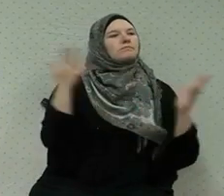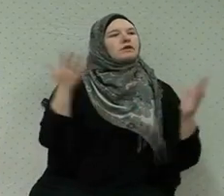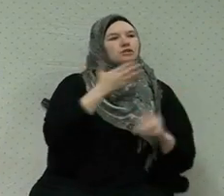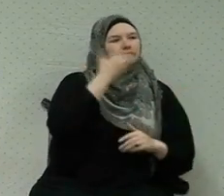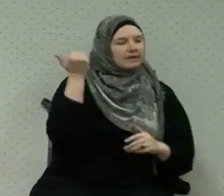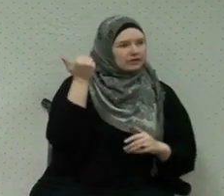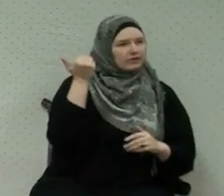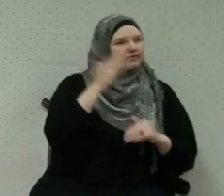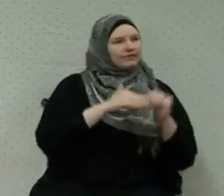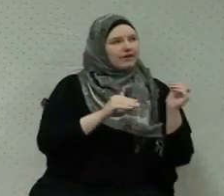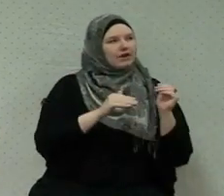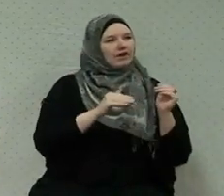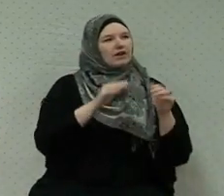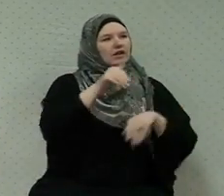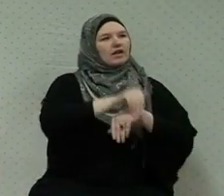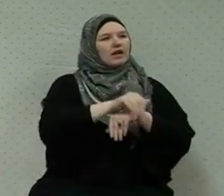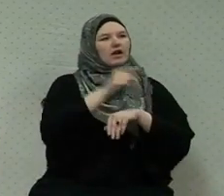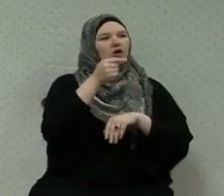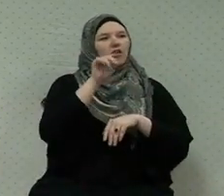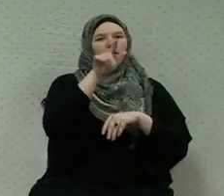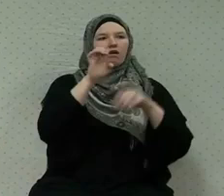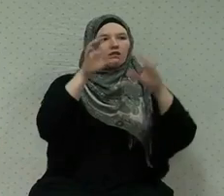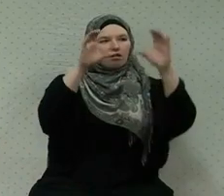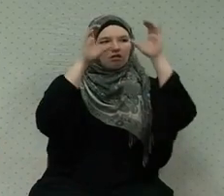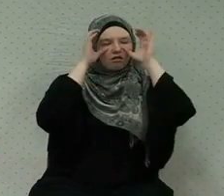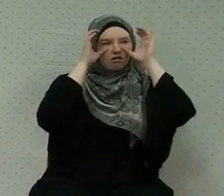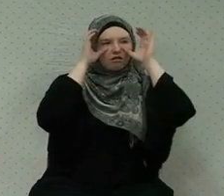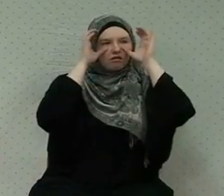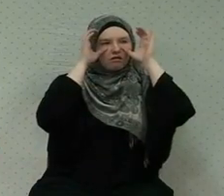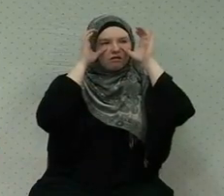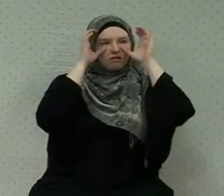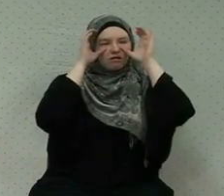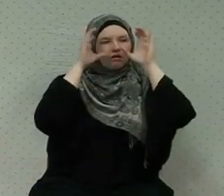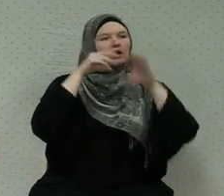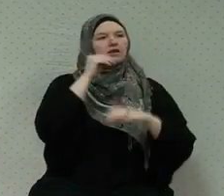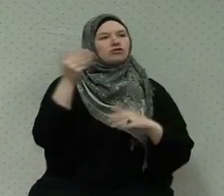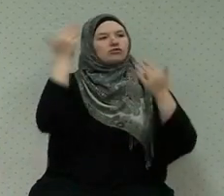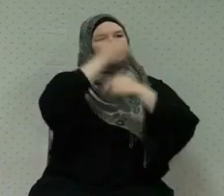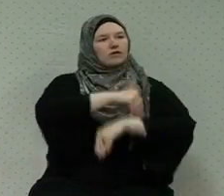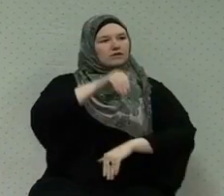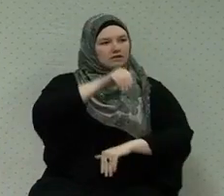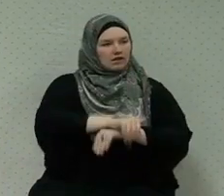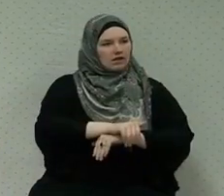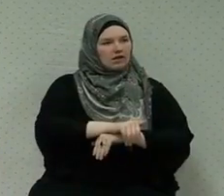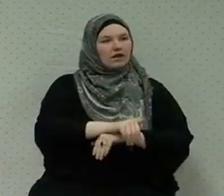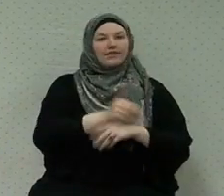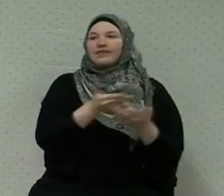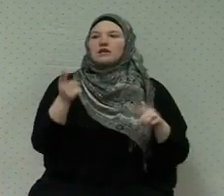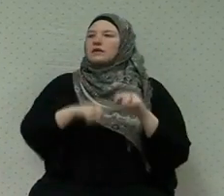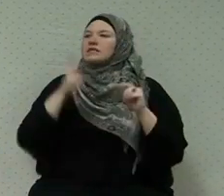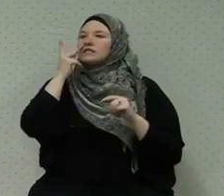night. It shows you what you do not see with your own eyes. Why?